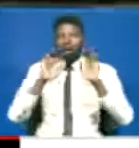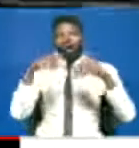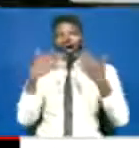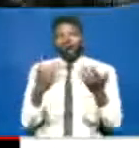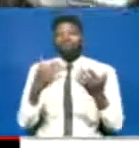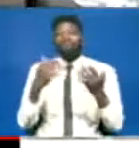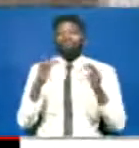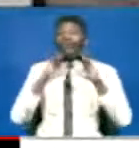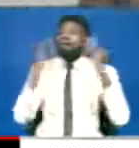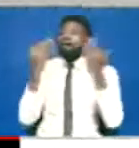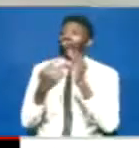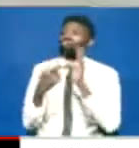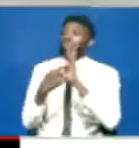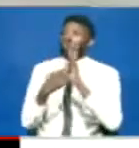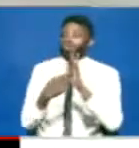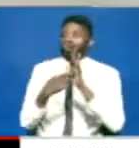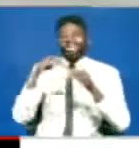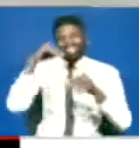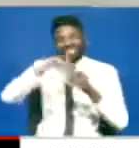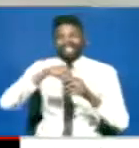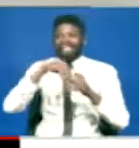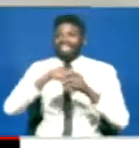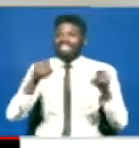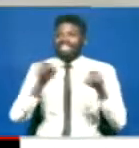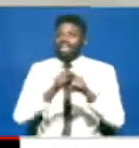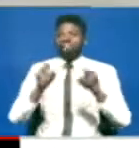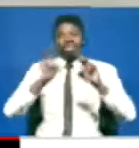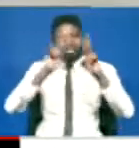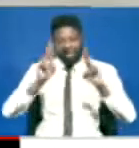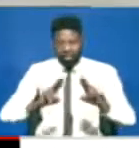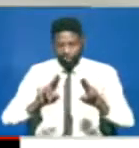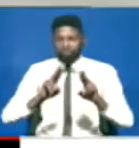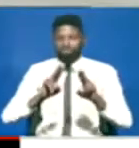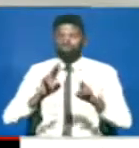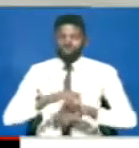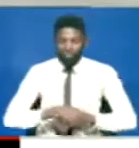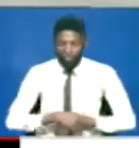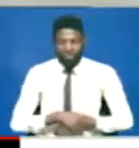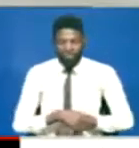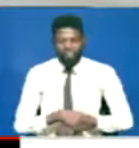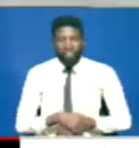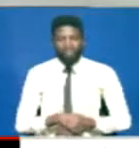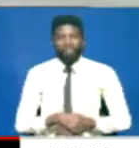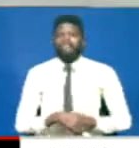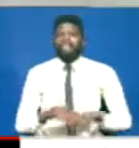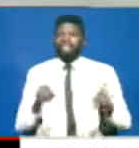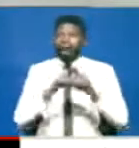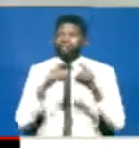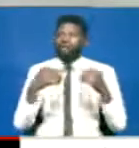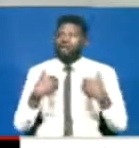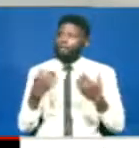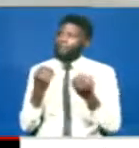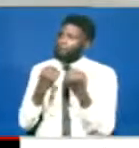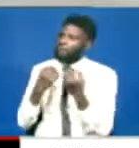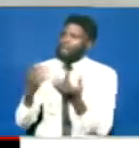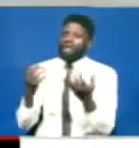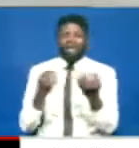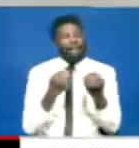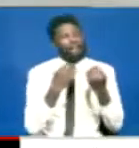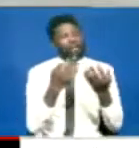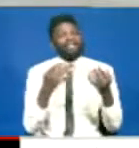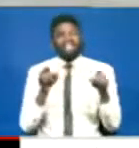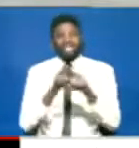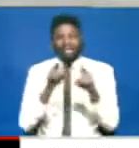in such an international platform. And of course, there are so many athletes who are still jetting